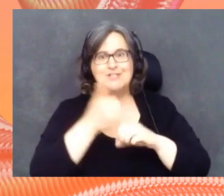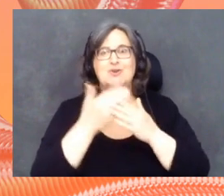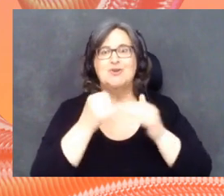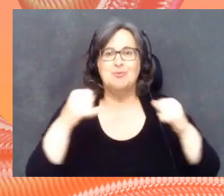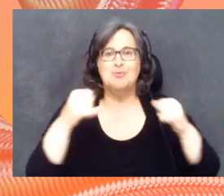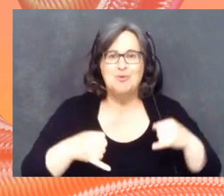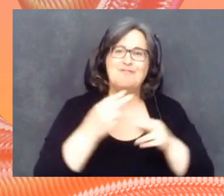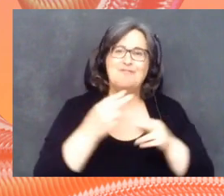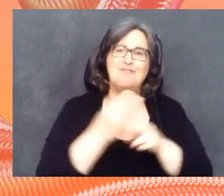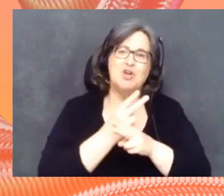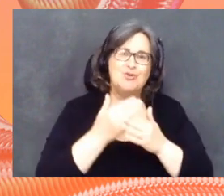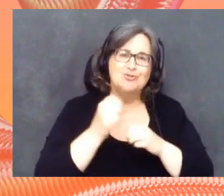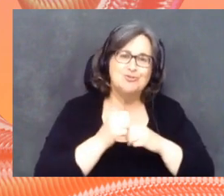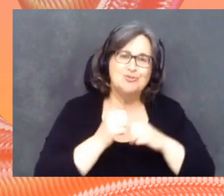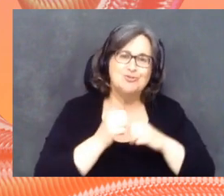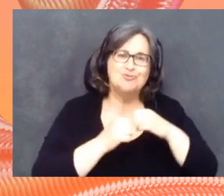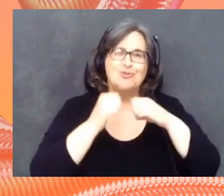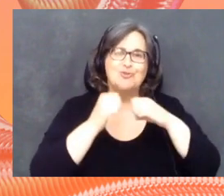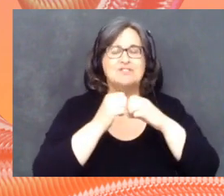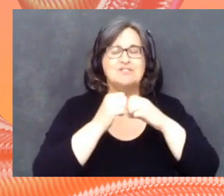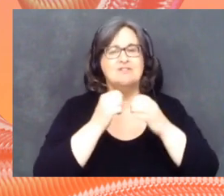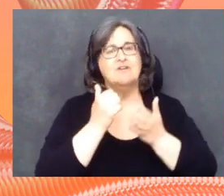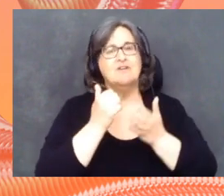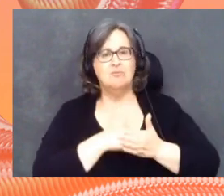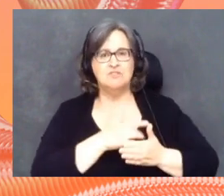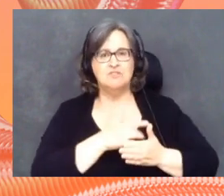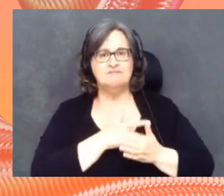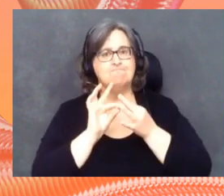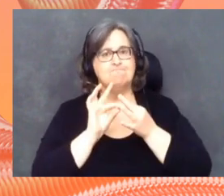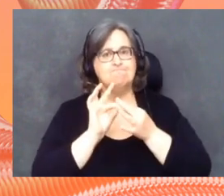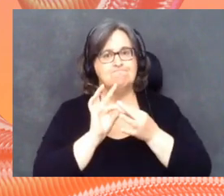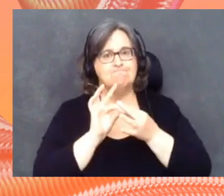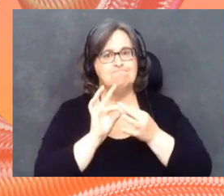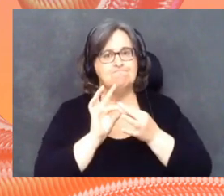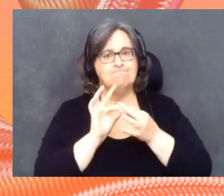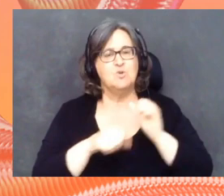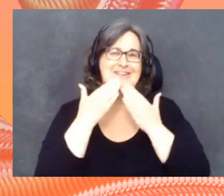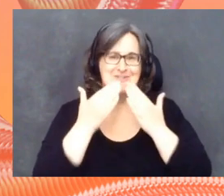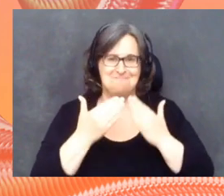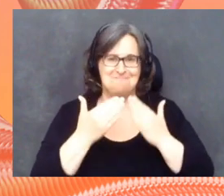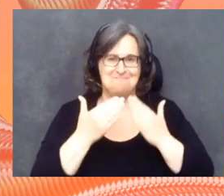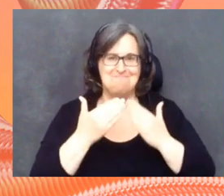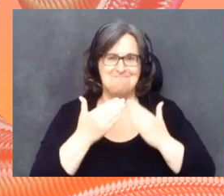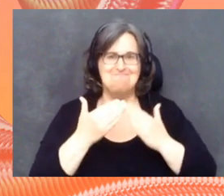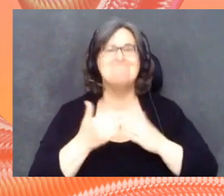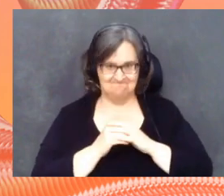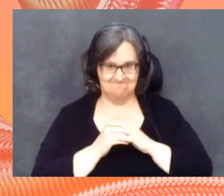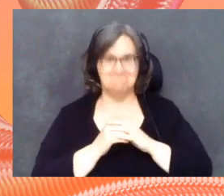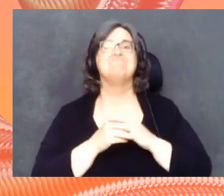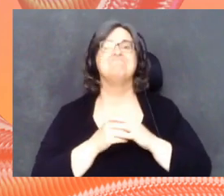that can help us feel home with each other. So thank you.